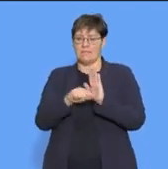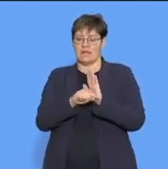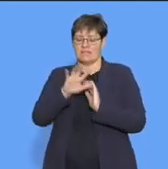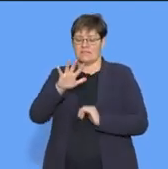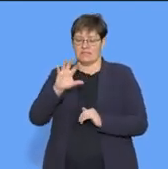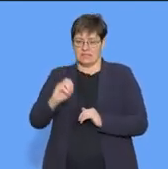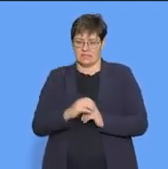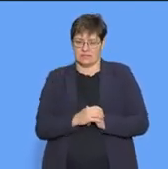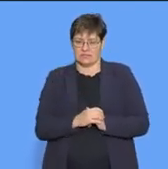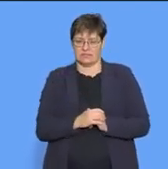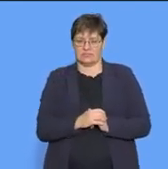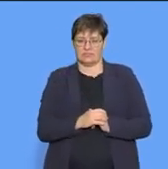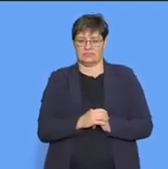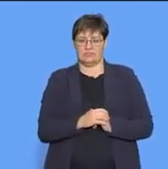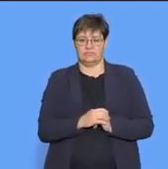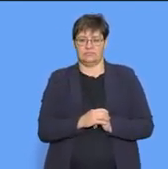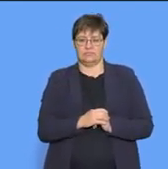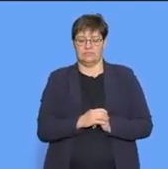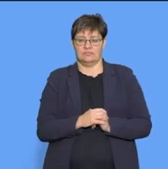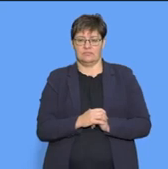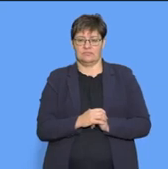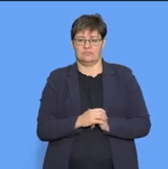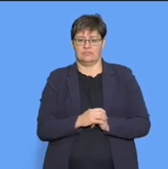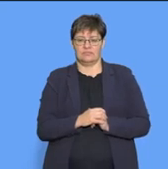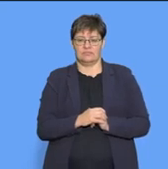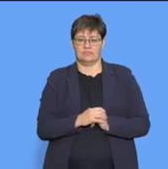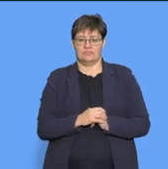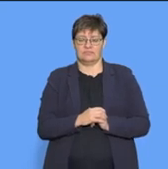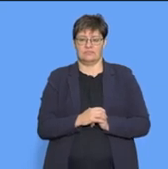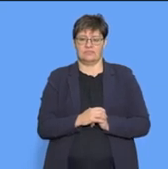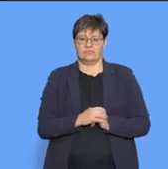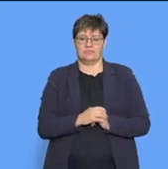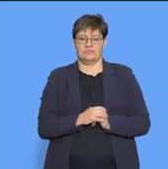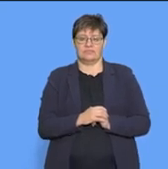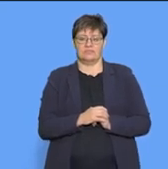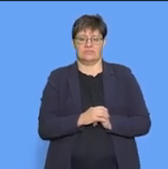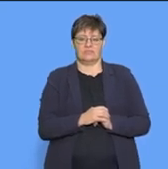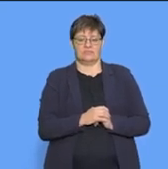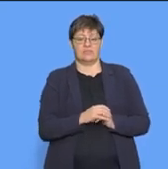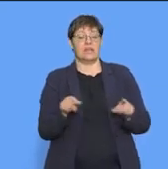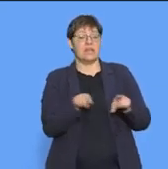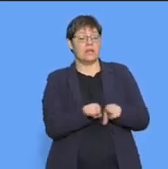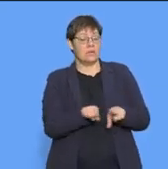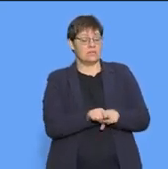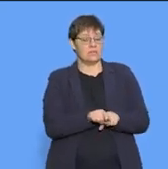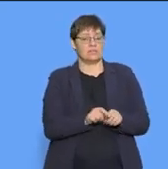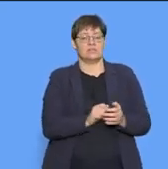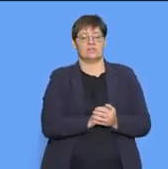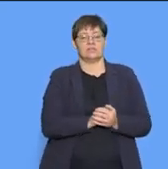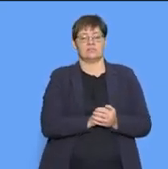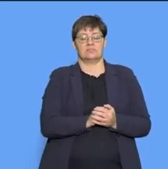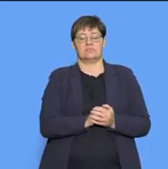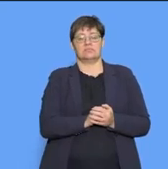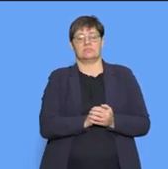minus 38 minus 50 degrees. And that's going to equal